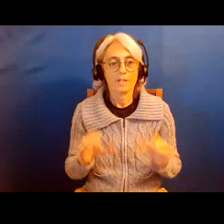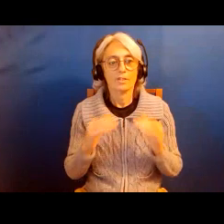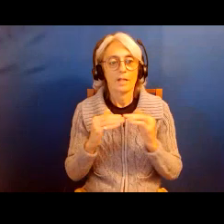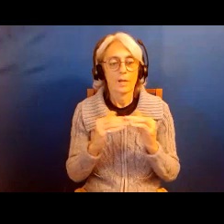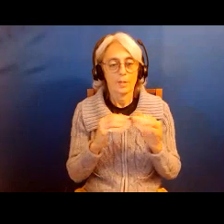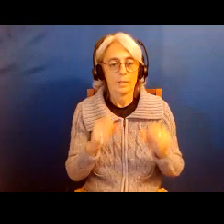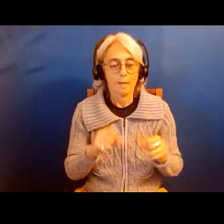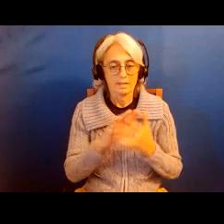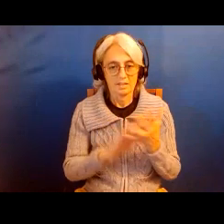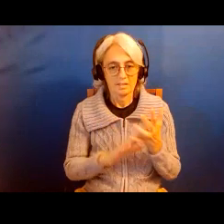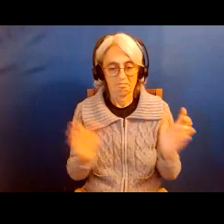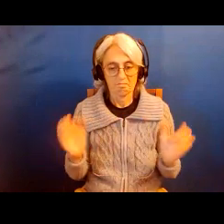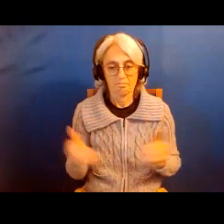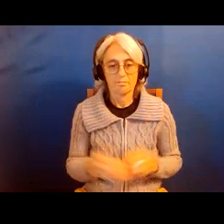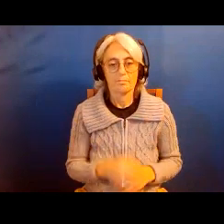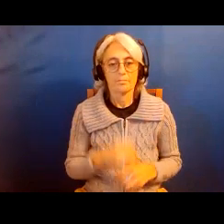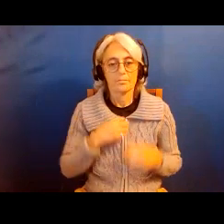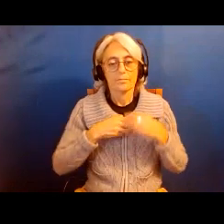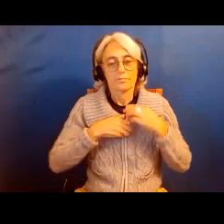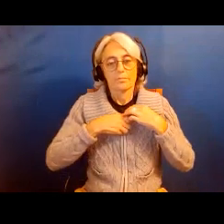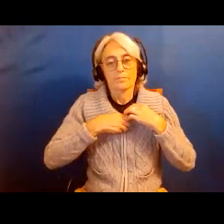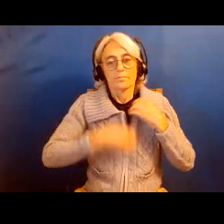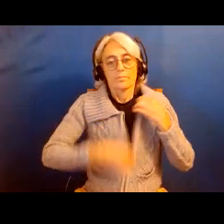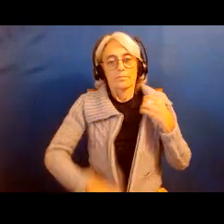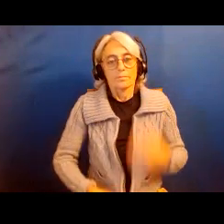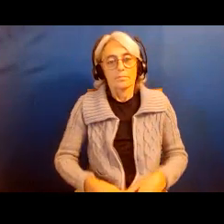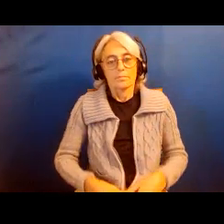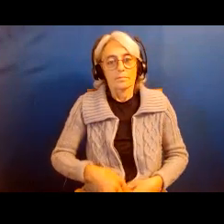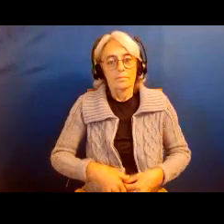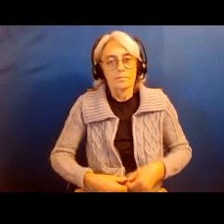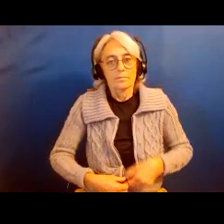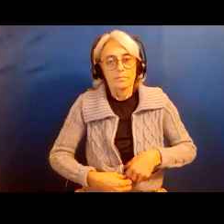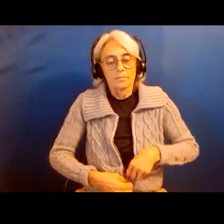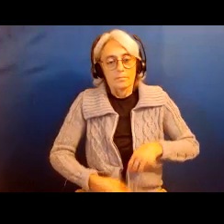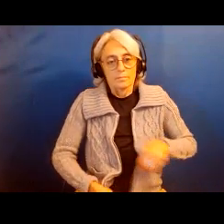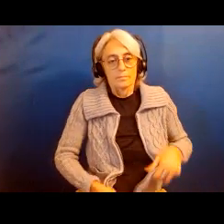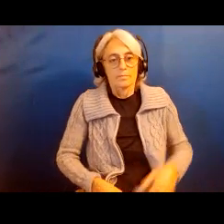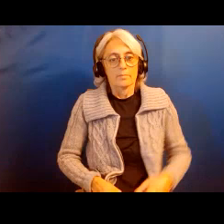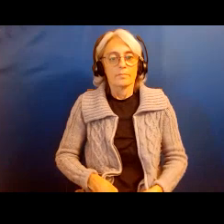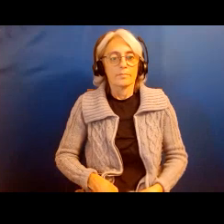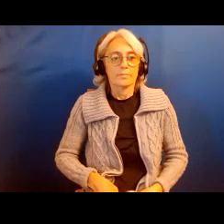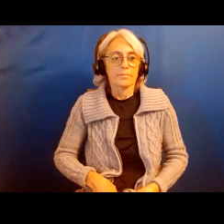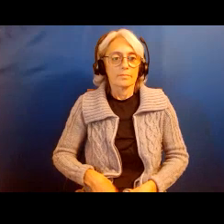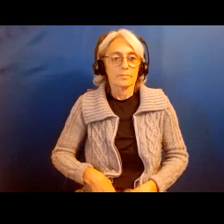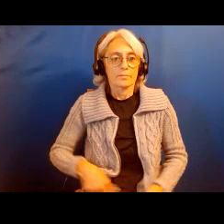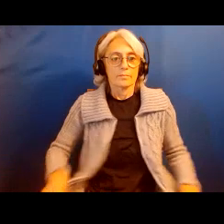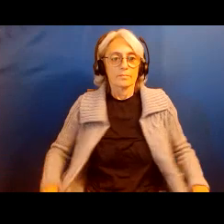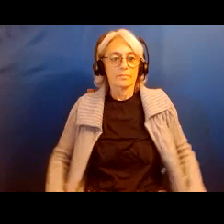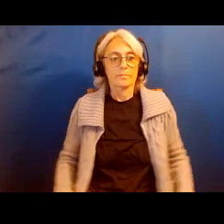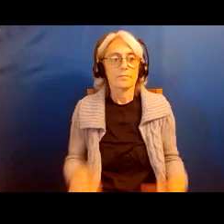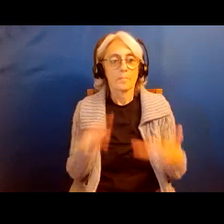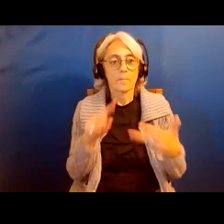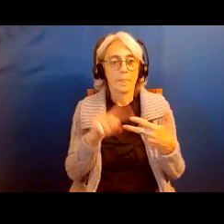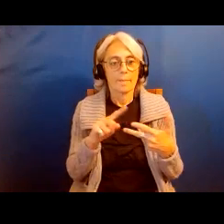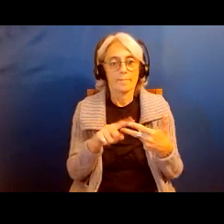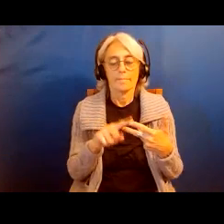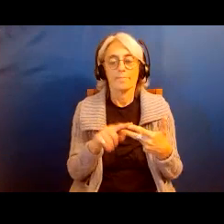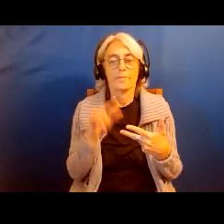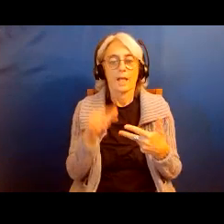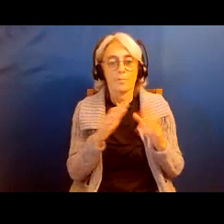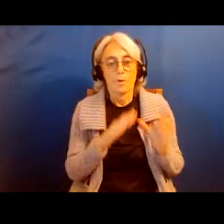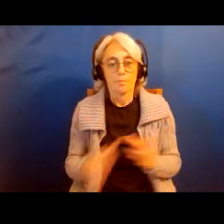capacity. An airport benefit score addresses the importance of a proposed project from an airport planning